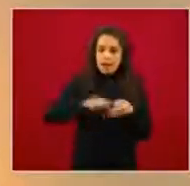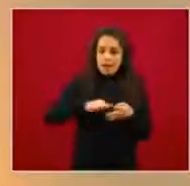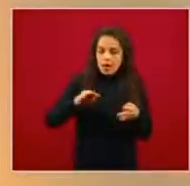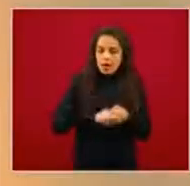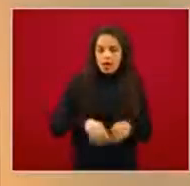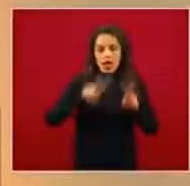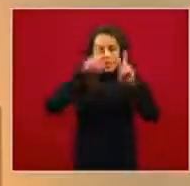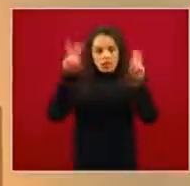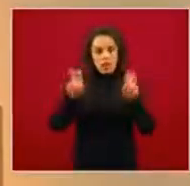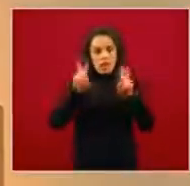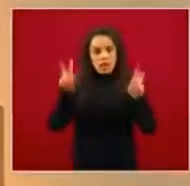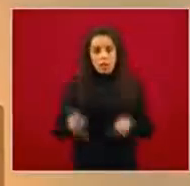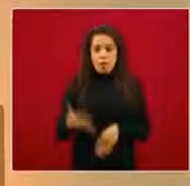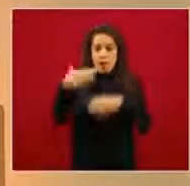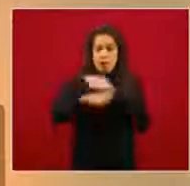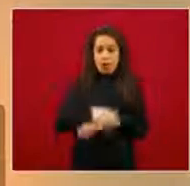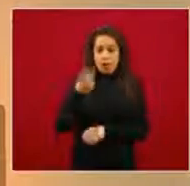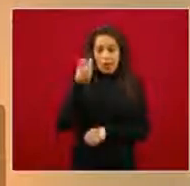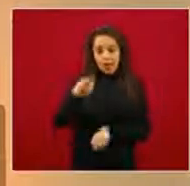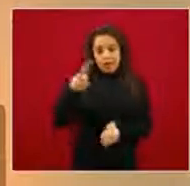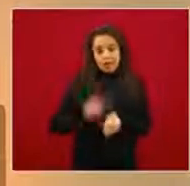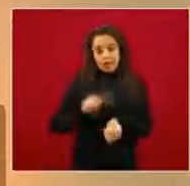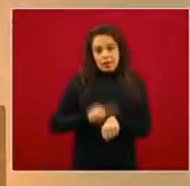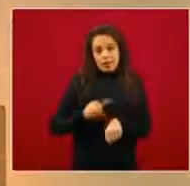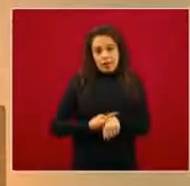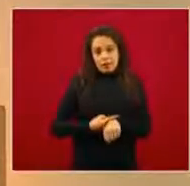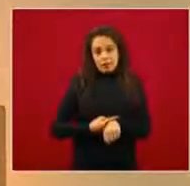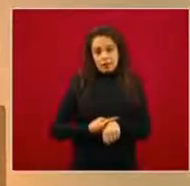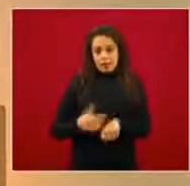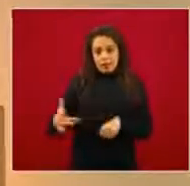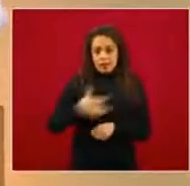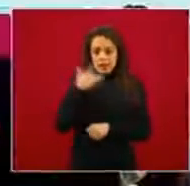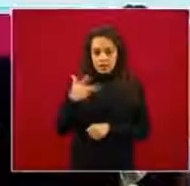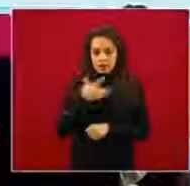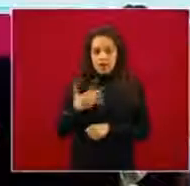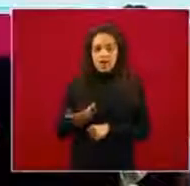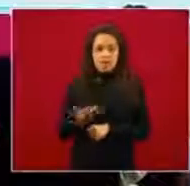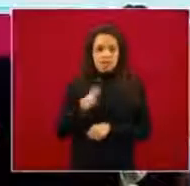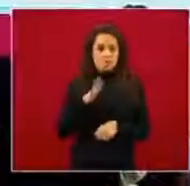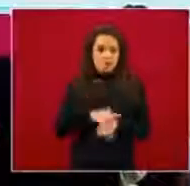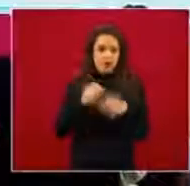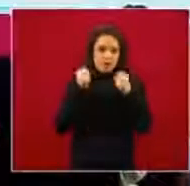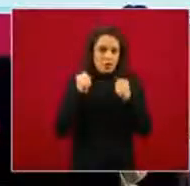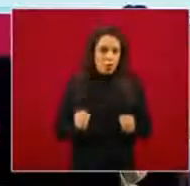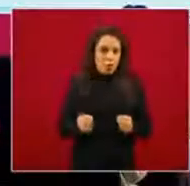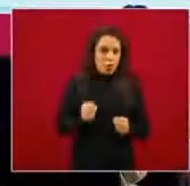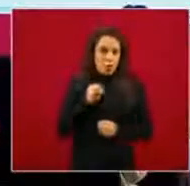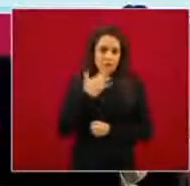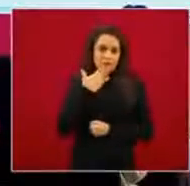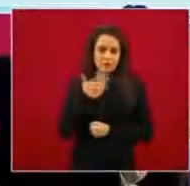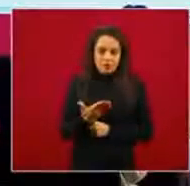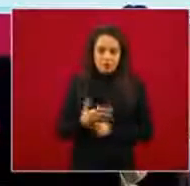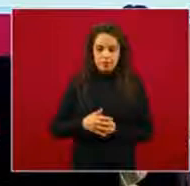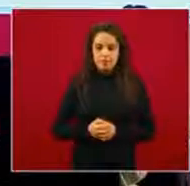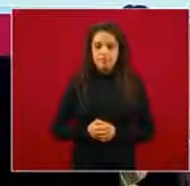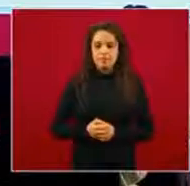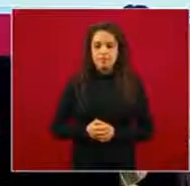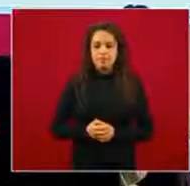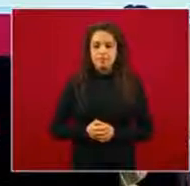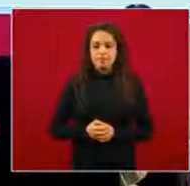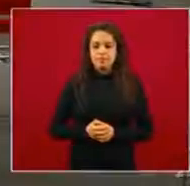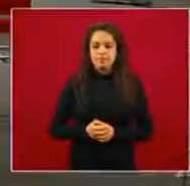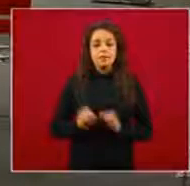to orientate people about this disease so we can be safer. I think there's something